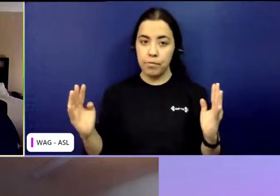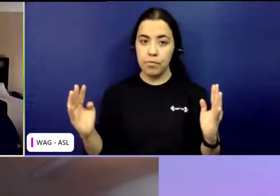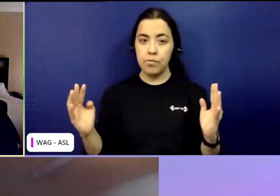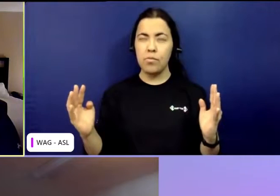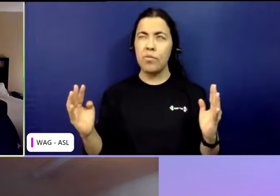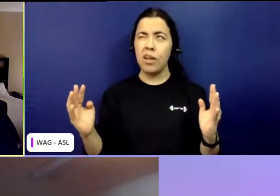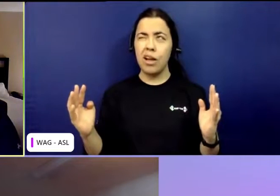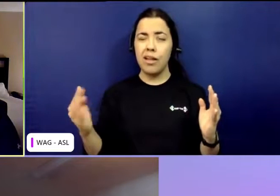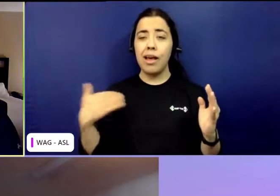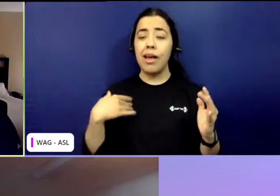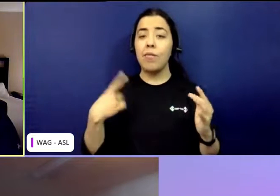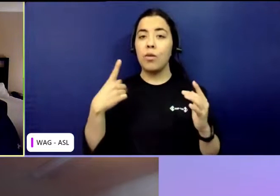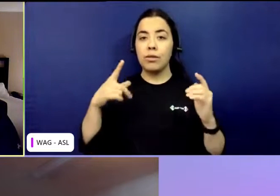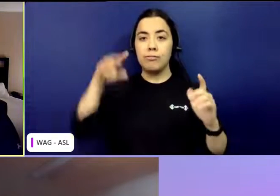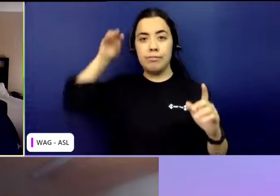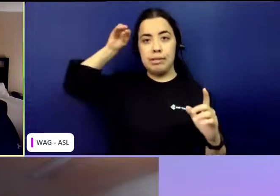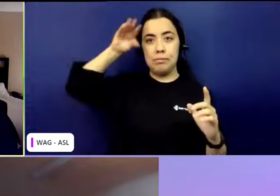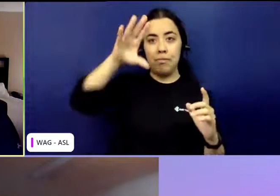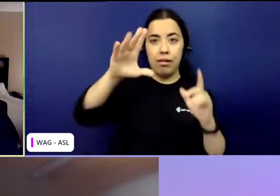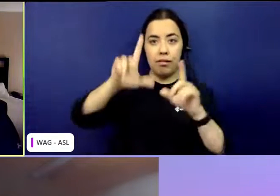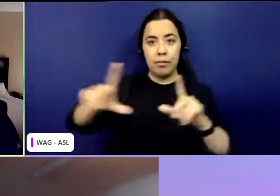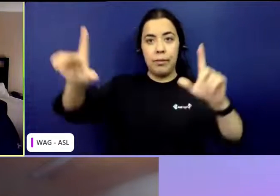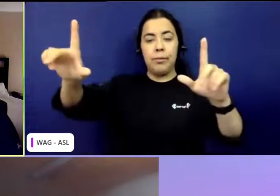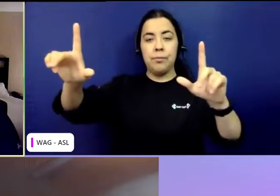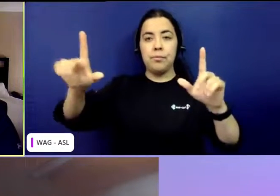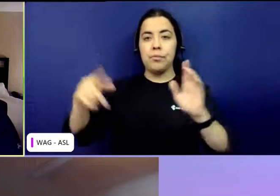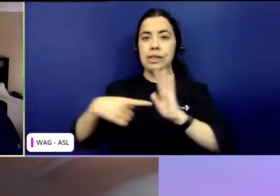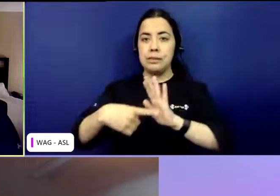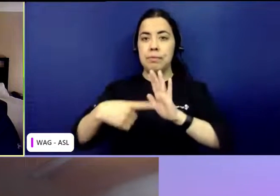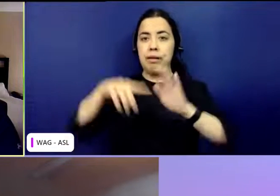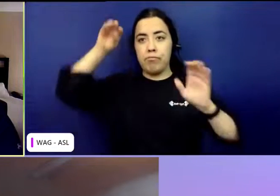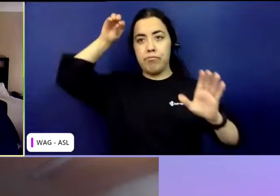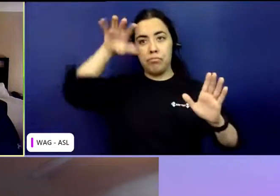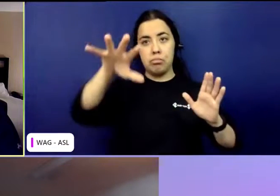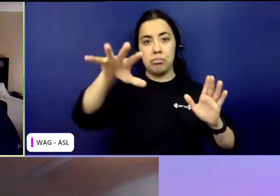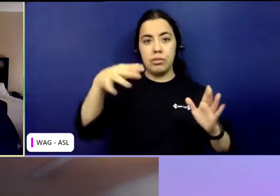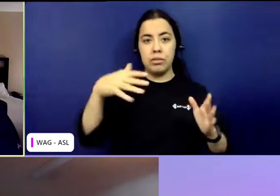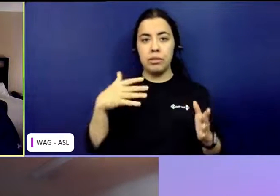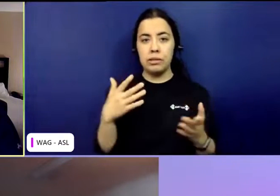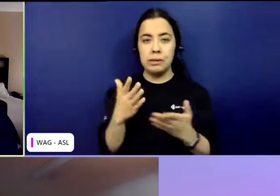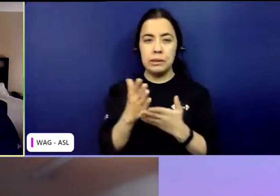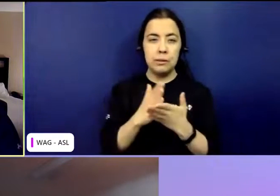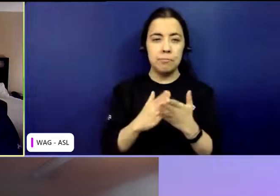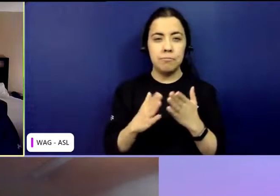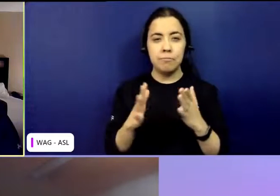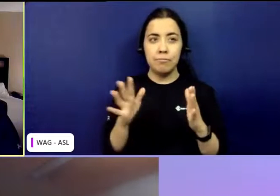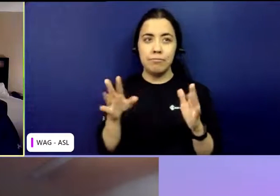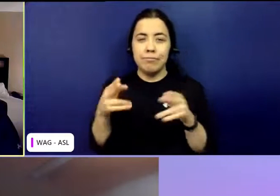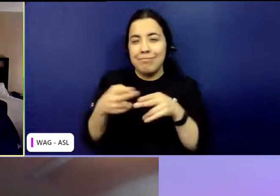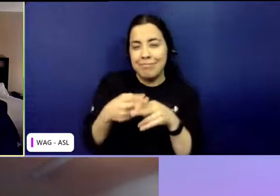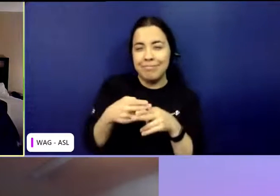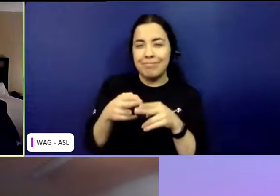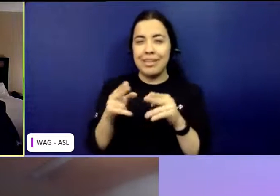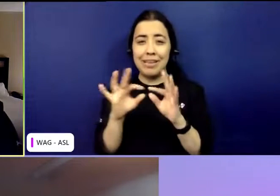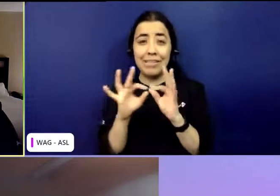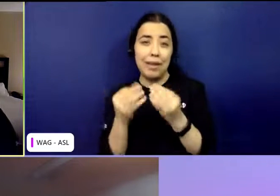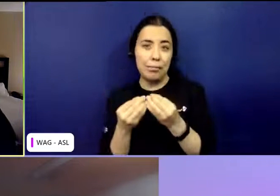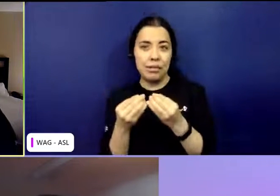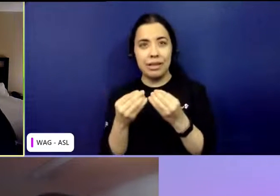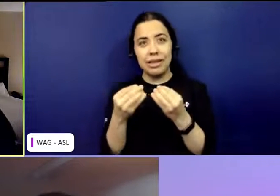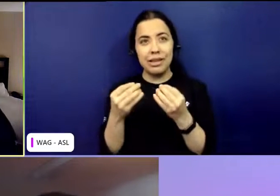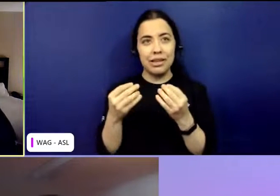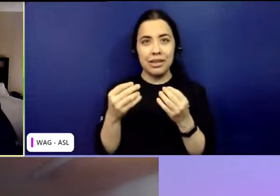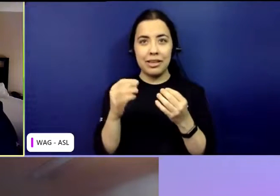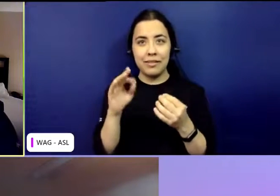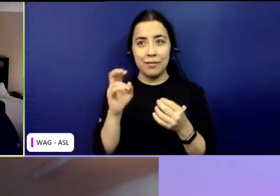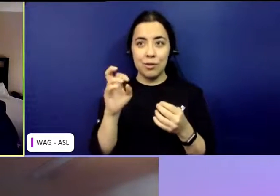use a display we found a quasi Family Feud display where we could